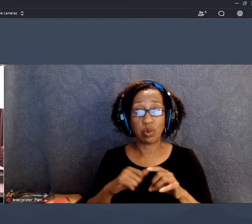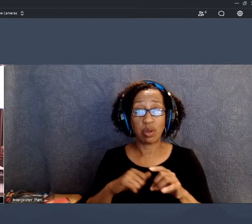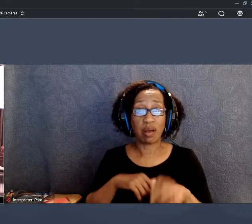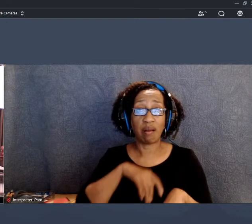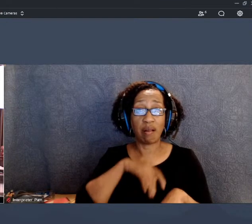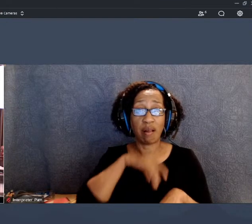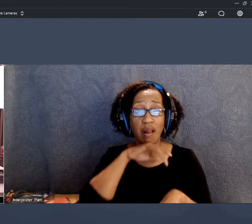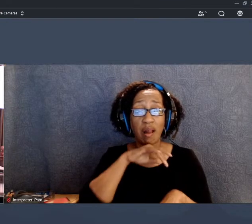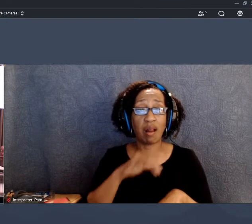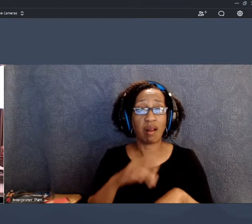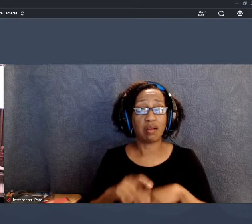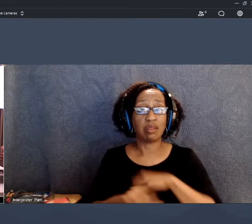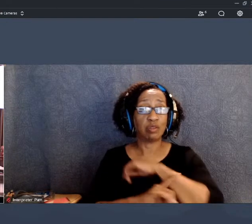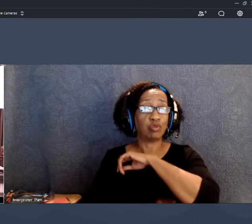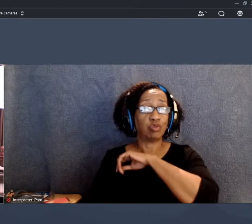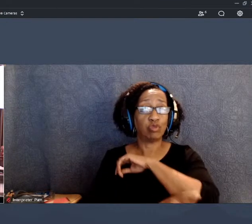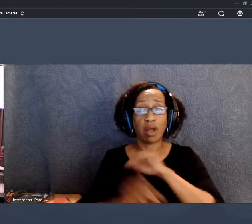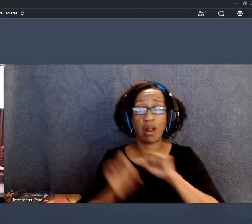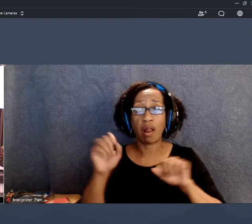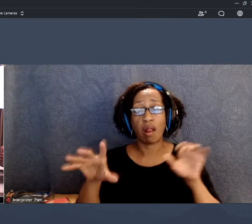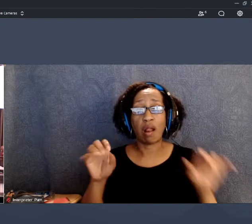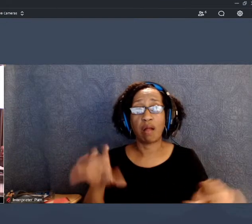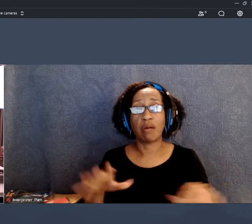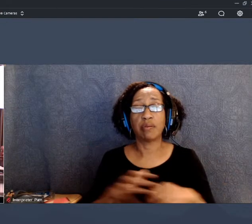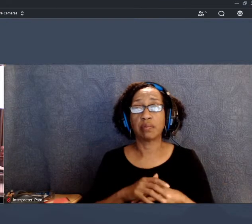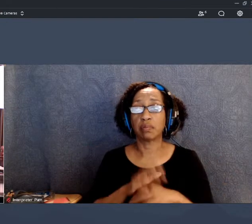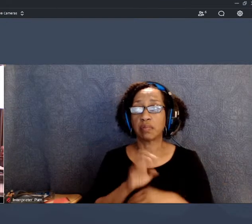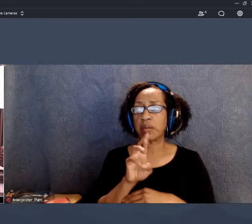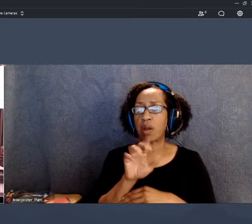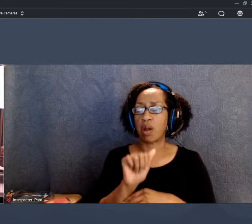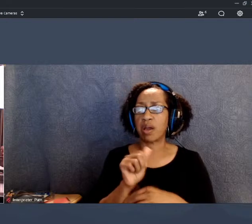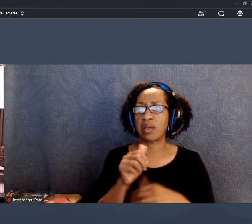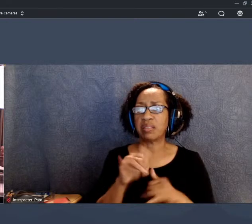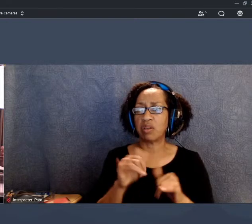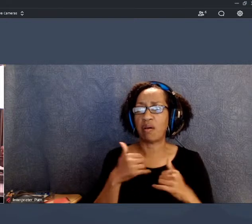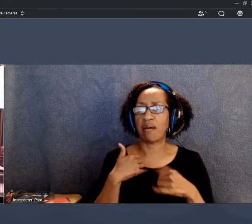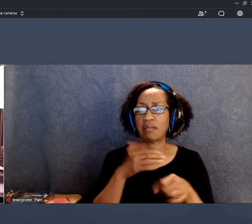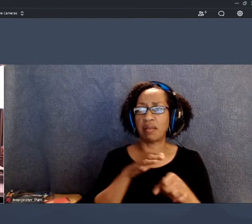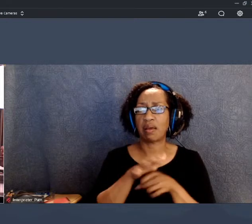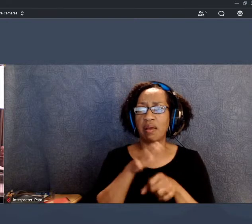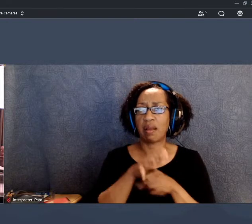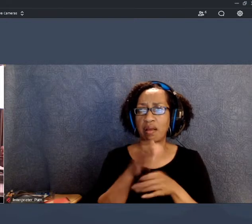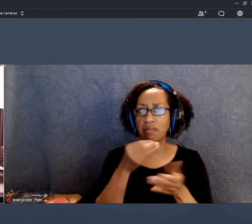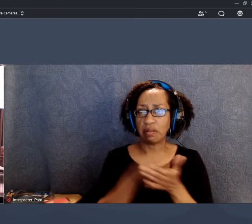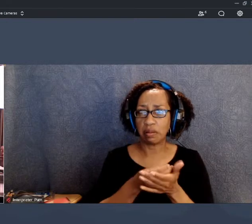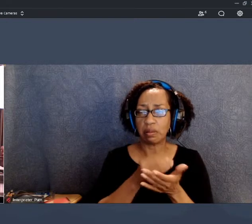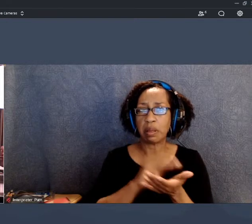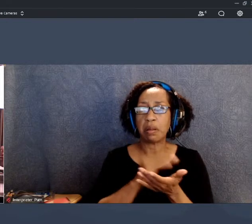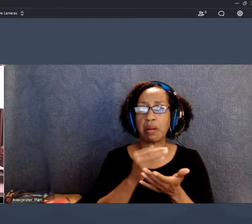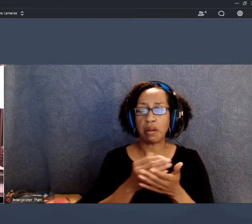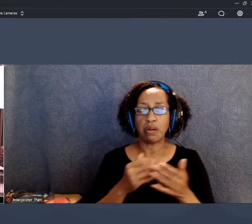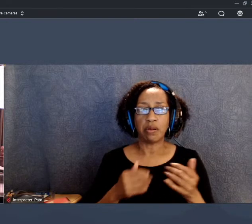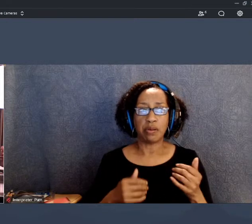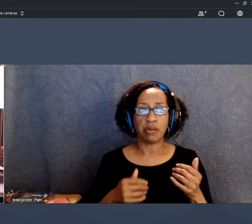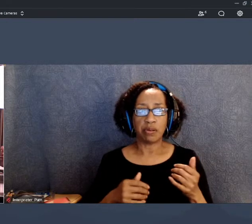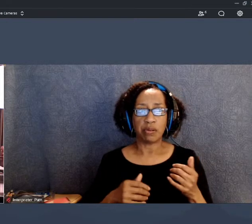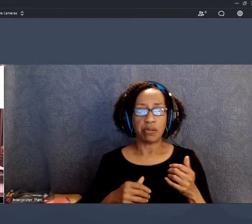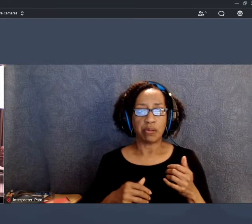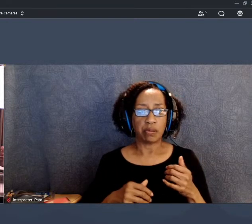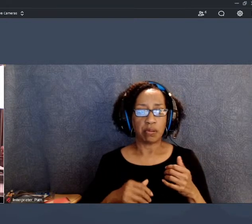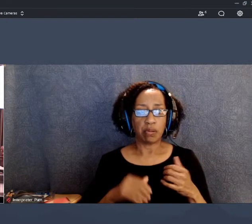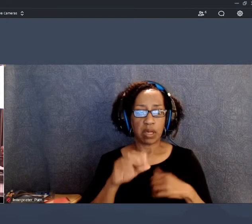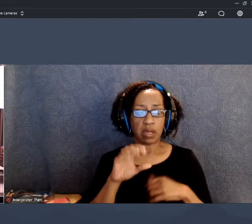that the ERA still has adequate funding, and I know there are several years of funding available for the eviction assistance program, the